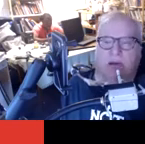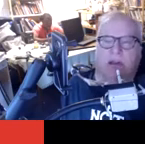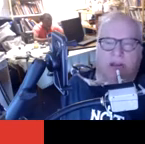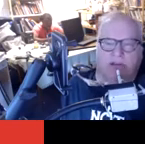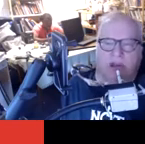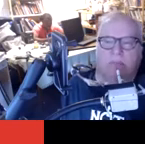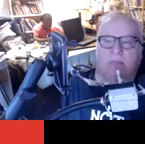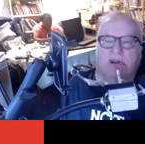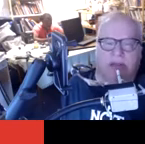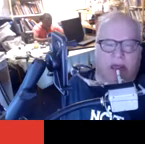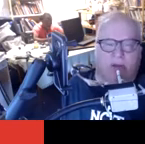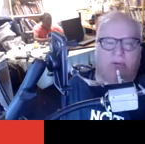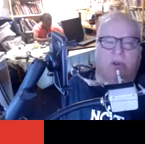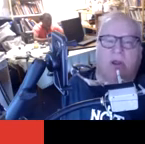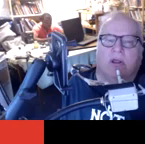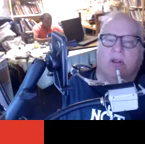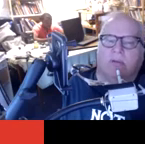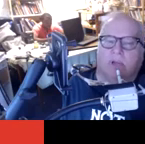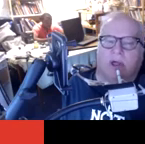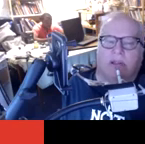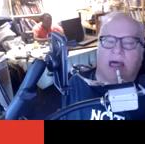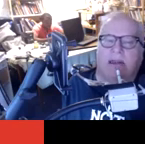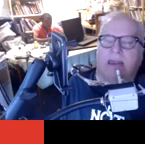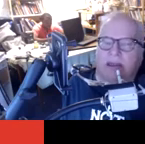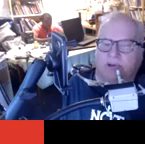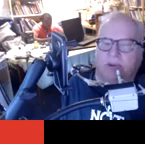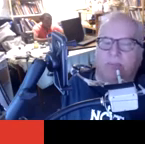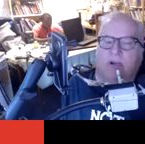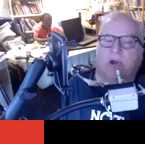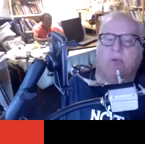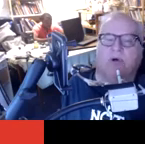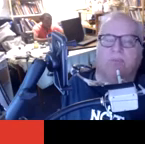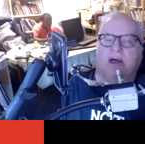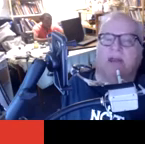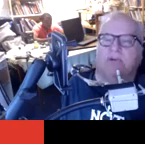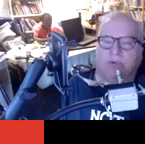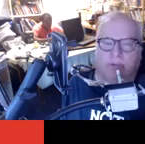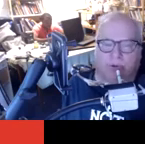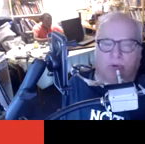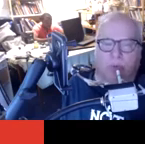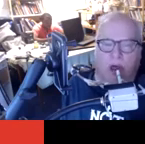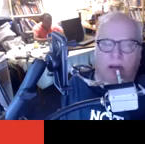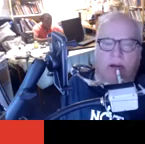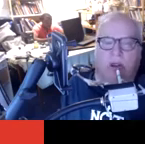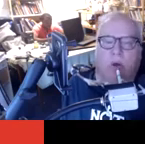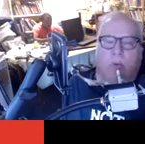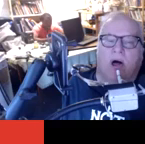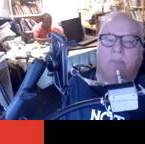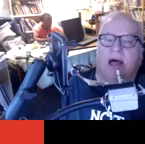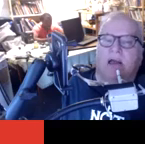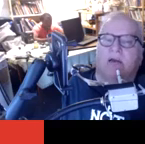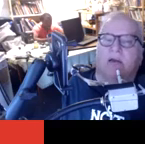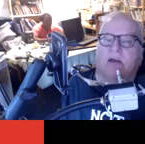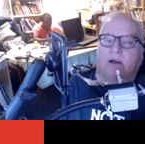80% in some towns. Latinx people opposed by 2-1,